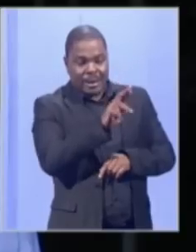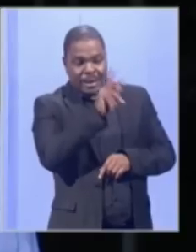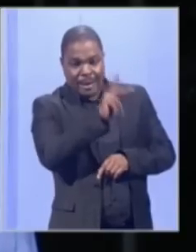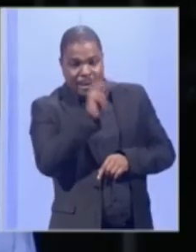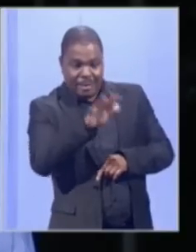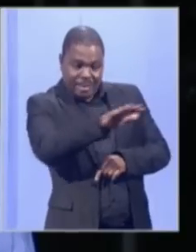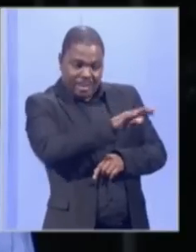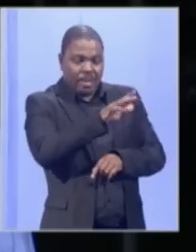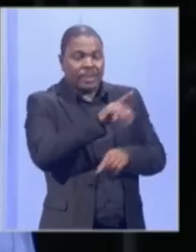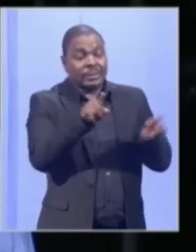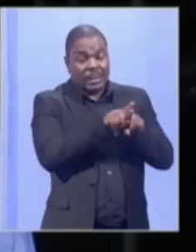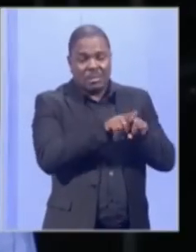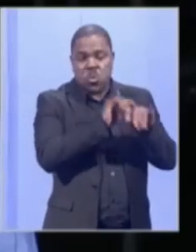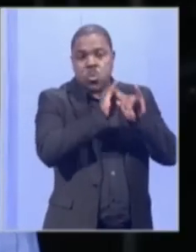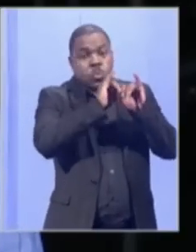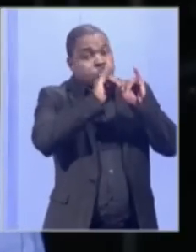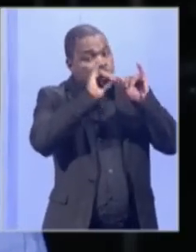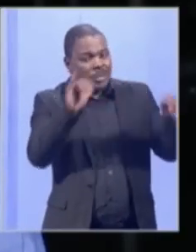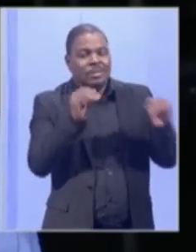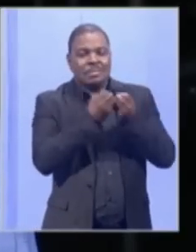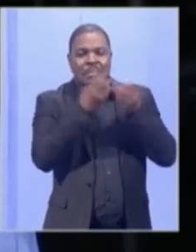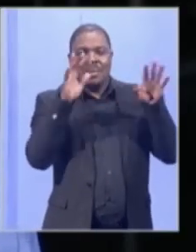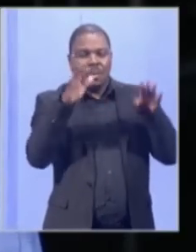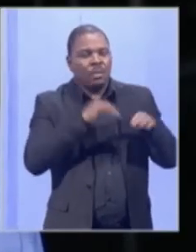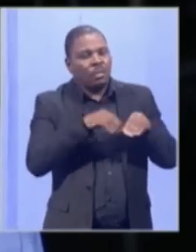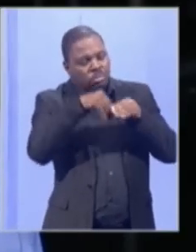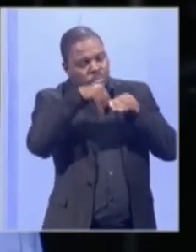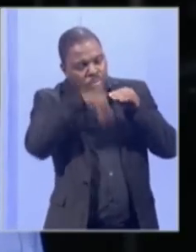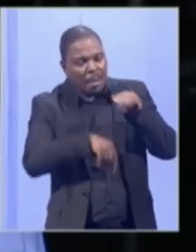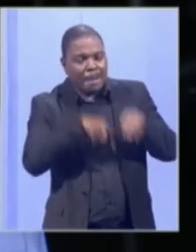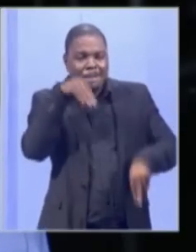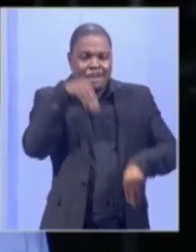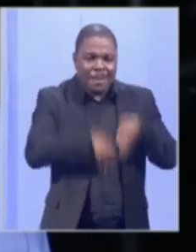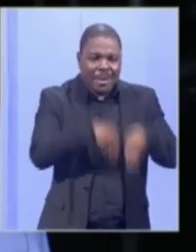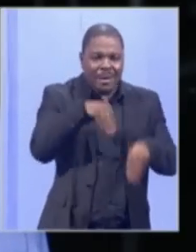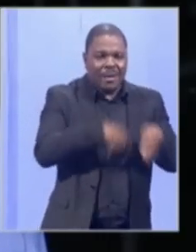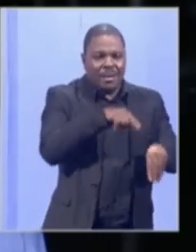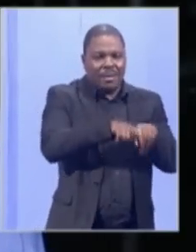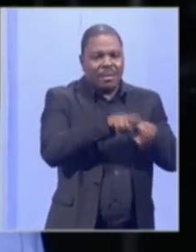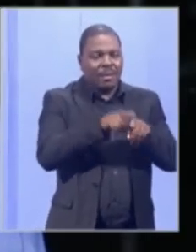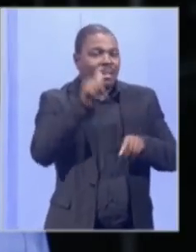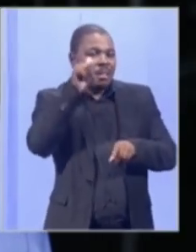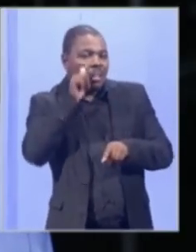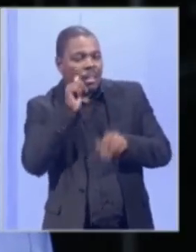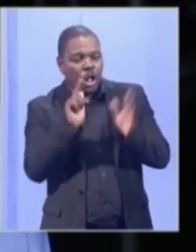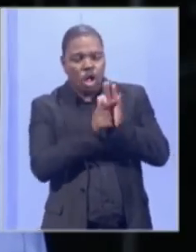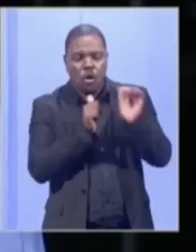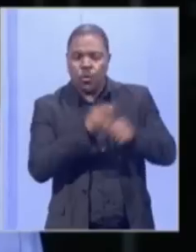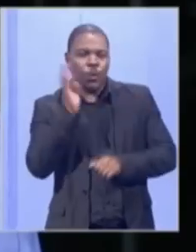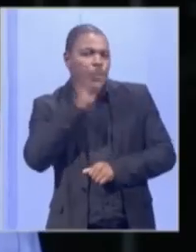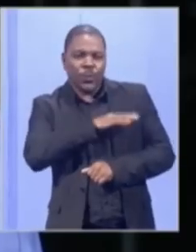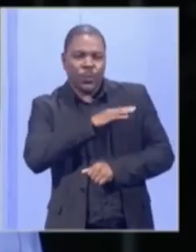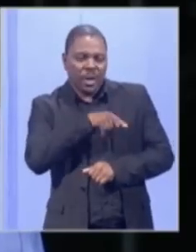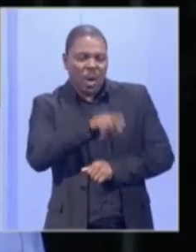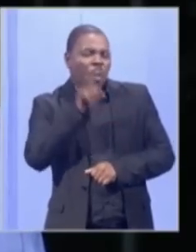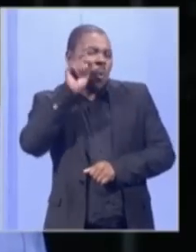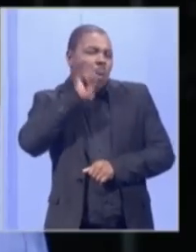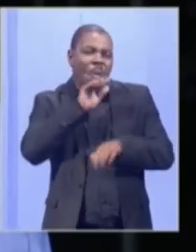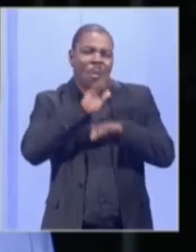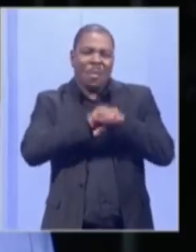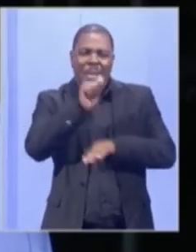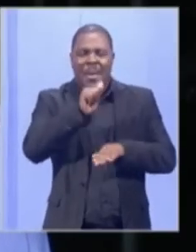kgaolo le goreng e padimotso thata ke ntlha ya baepi ba ba se mo molaong ba ile gore ba tsweletse go epa ka di-shafting tse di farologaneng tse di sa tlhole di dirisiwa mo kgaolong